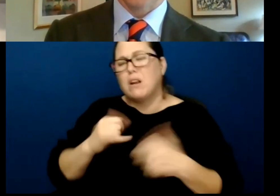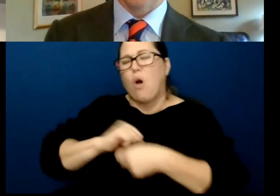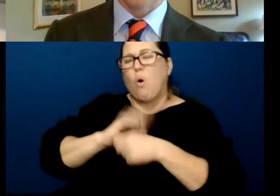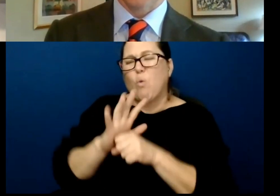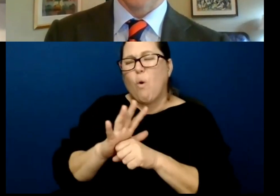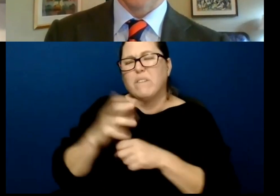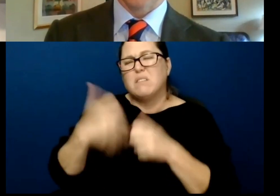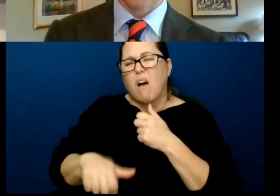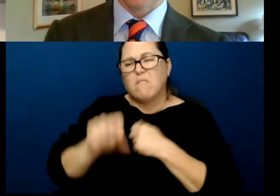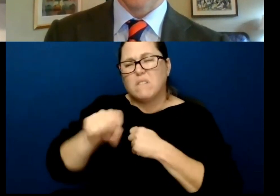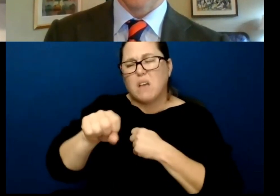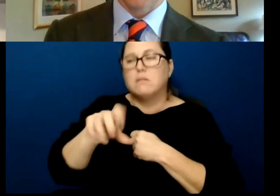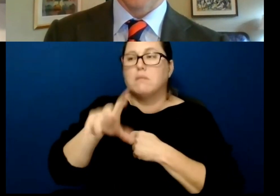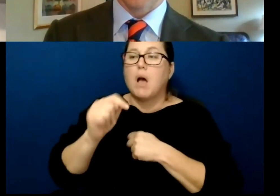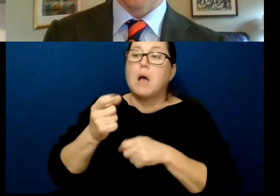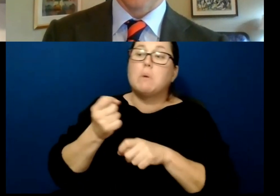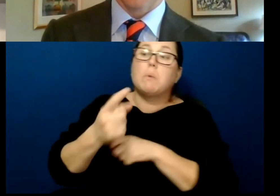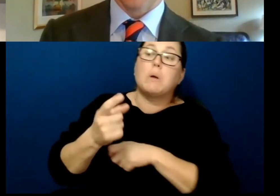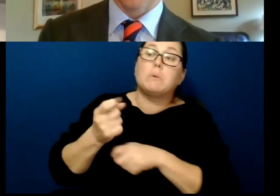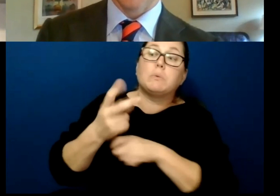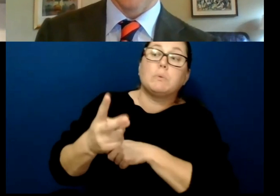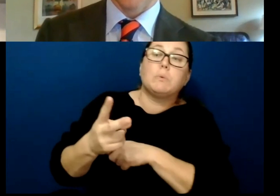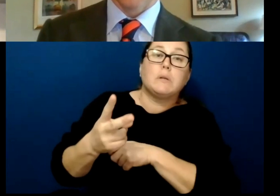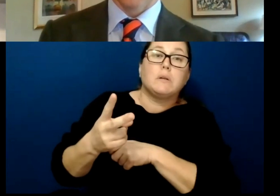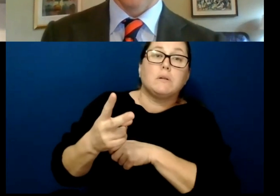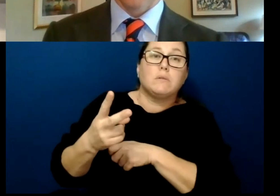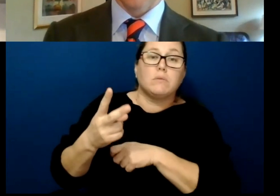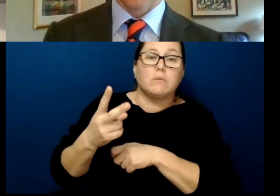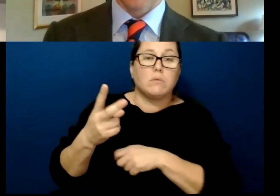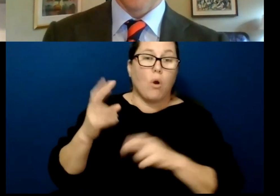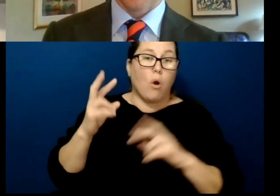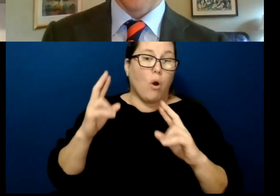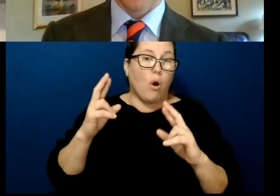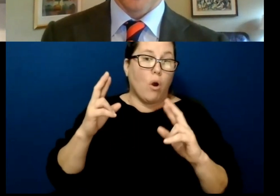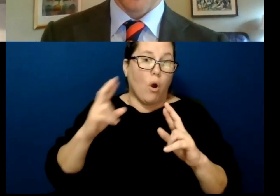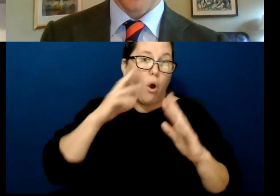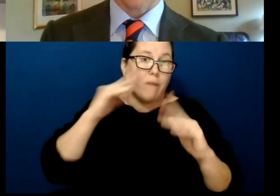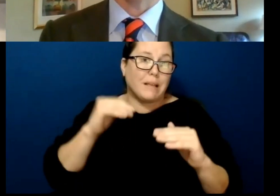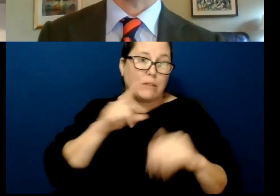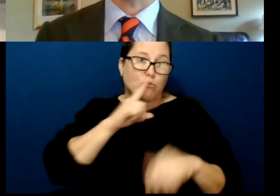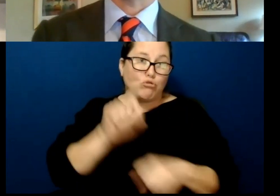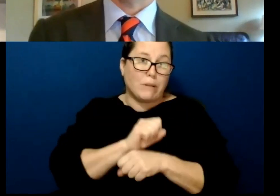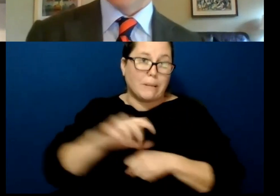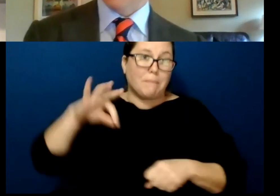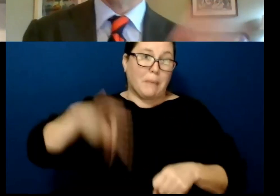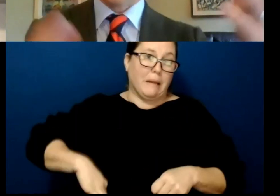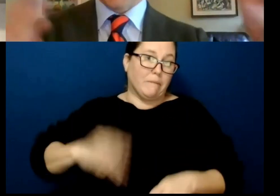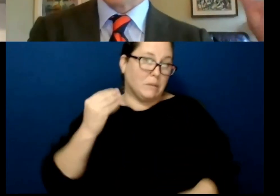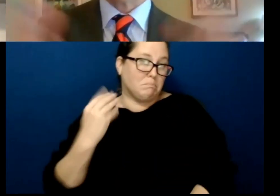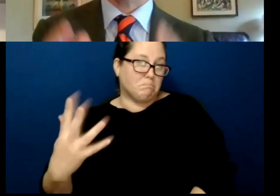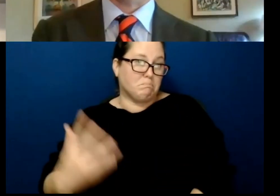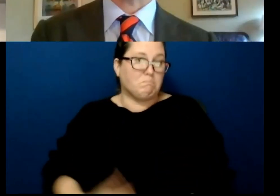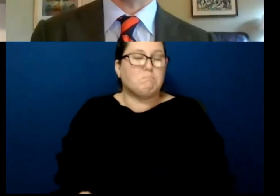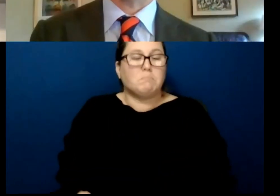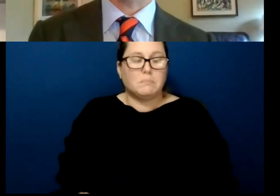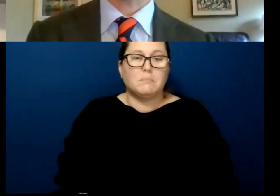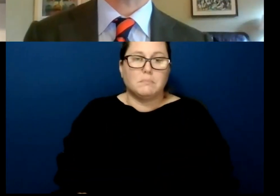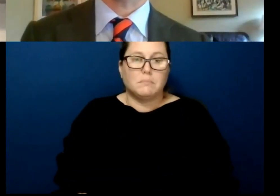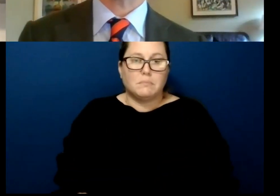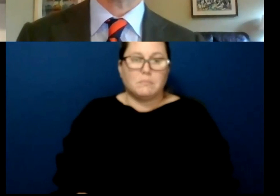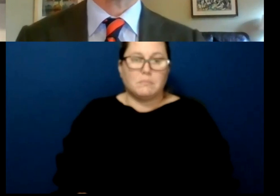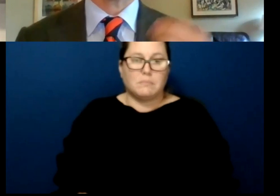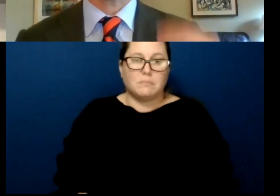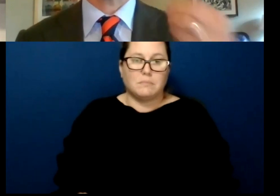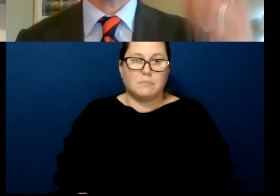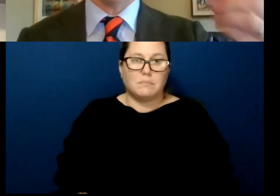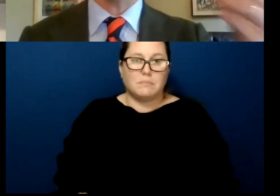of come out of that in the next year or two, hopefully, I think that would be a huge benefit. Well, and I think that wraps a ribbon